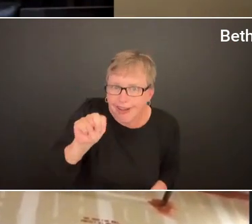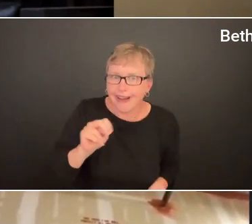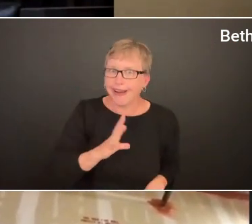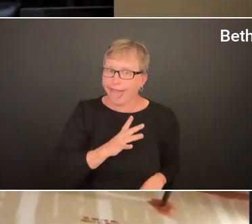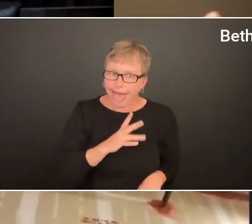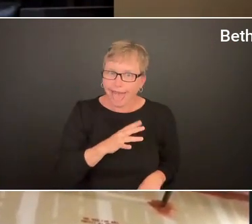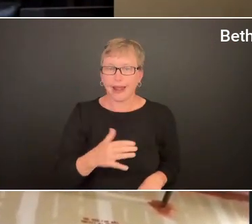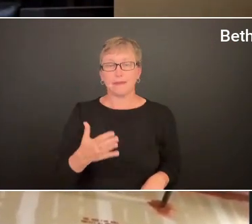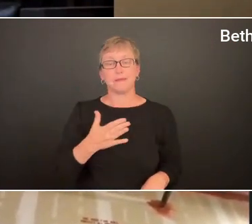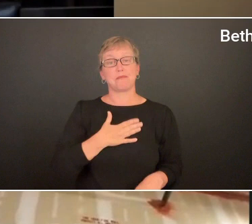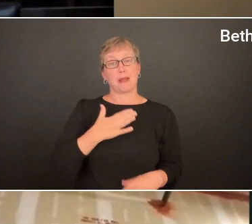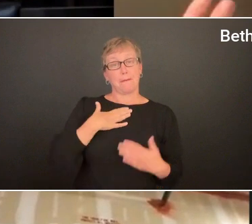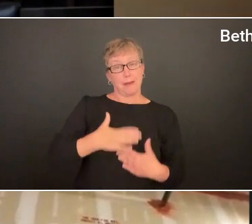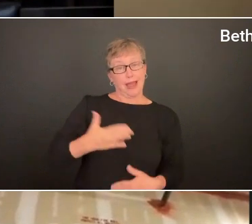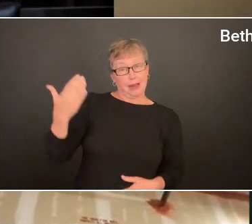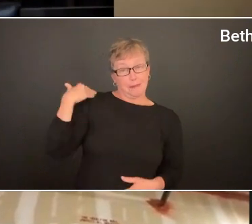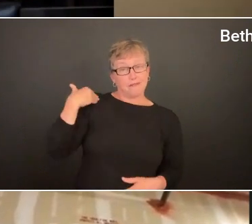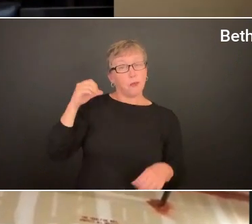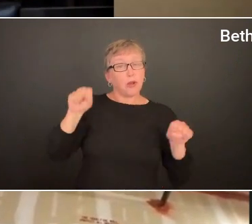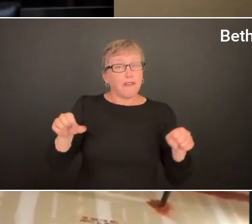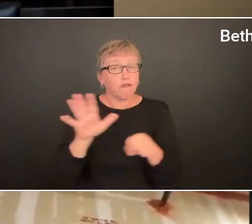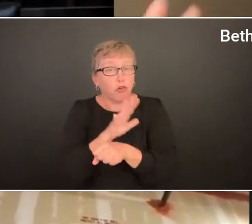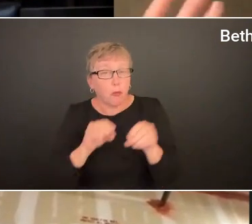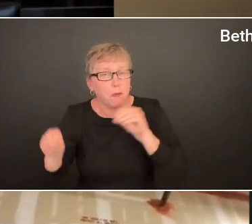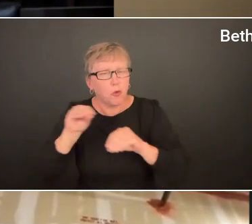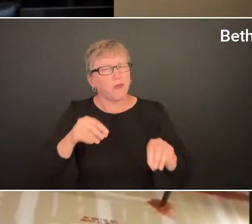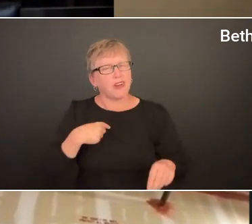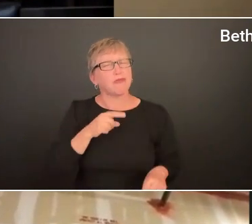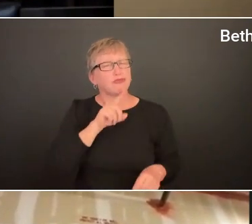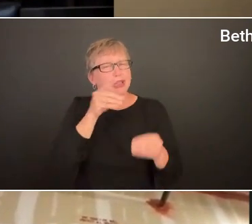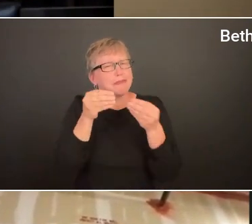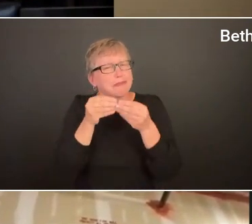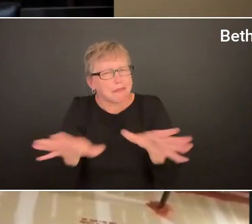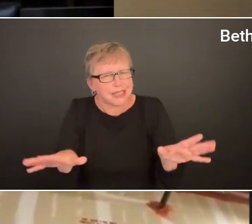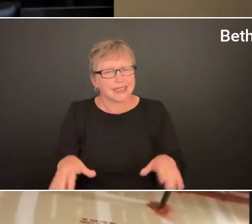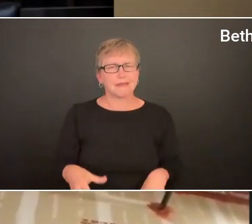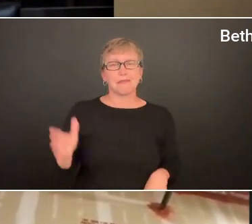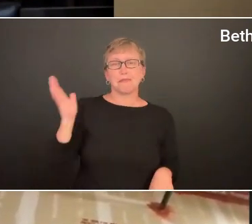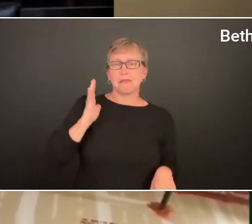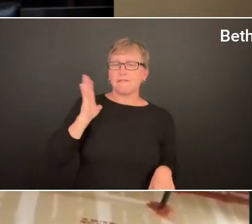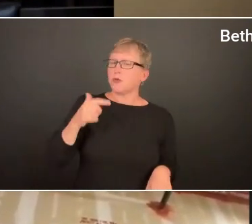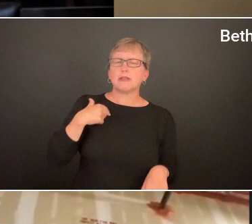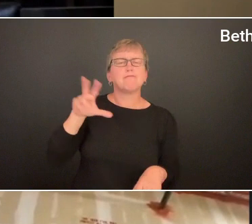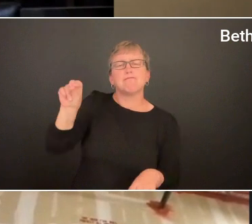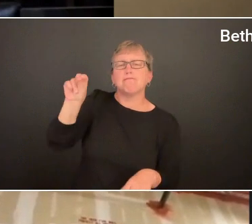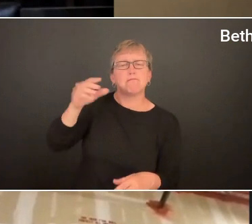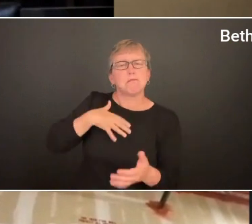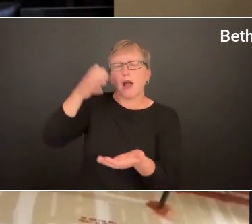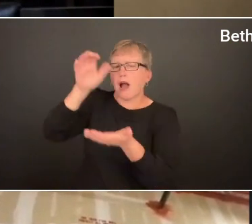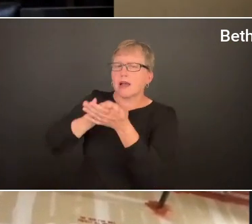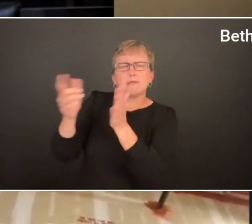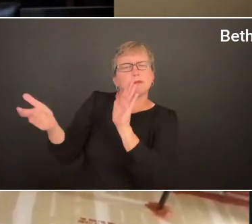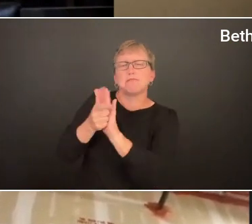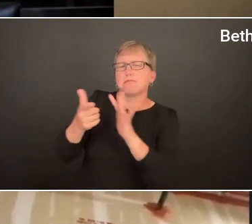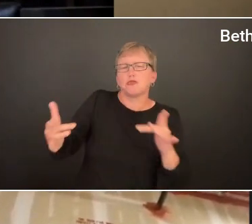stimulation. I mean, I had no idea how fun that is. I'm like, I've been missing out this whole time. My able-bodied self has been missing